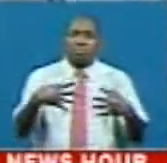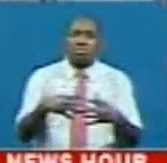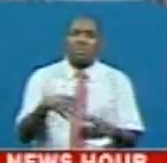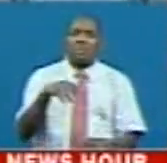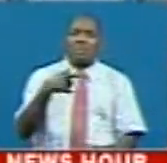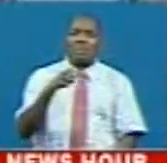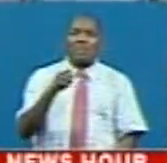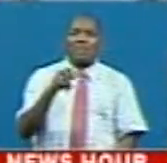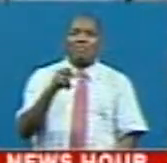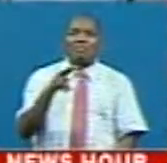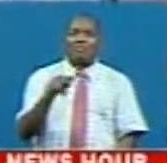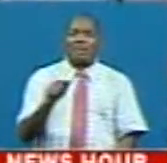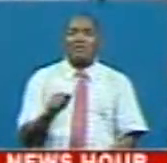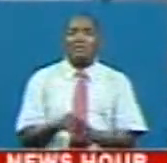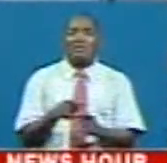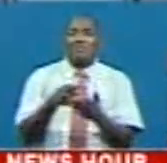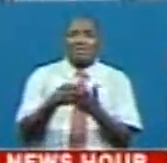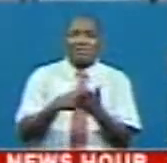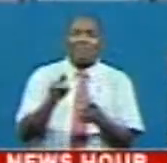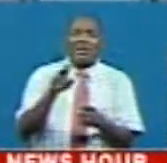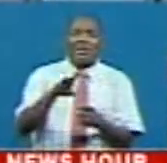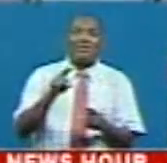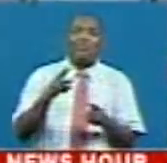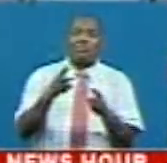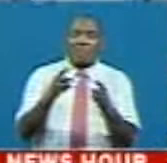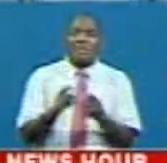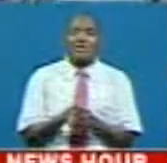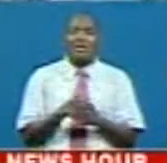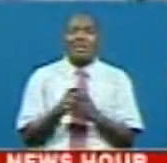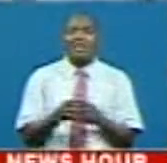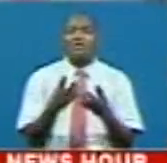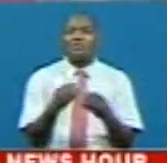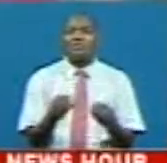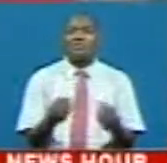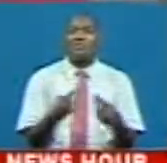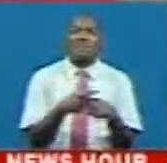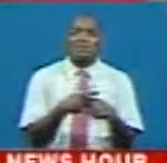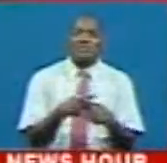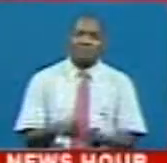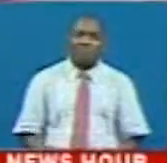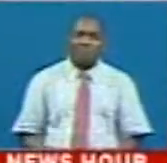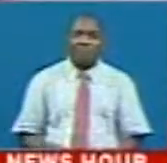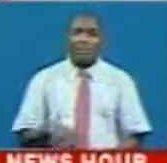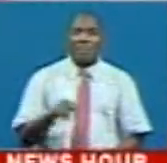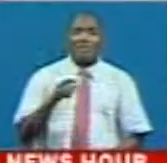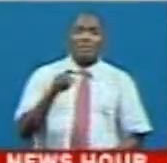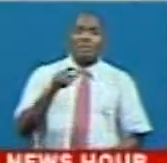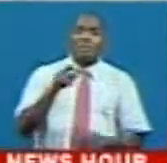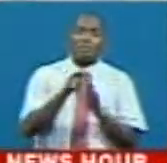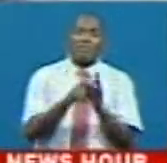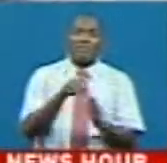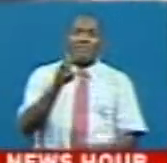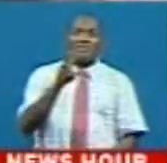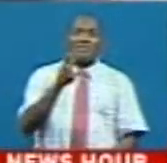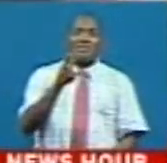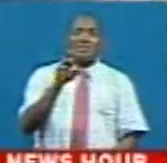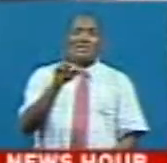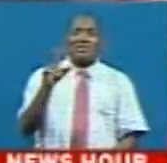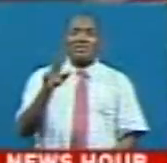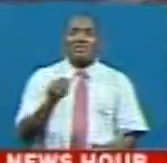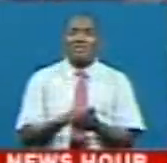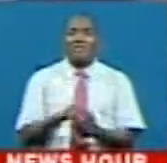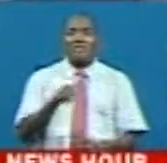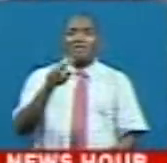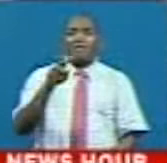in Geneva, Switzerland, to chart a new path, and this culminated in AU Resolution 693 in Nouakchott,